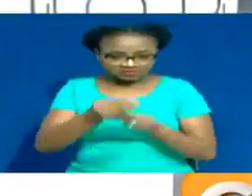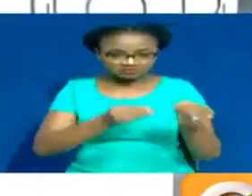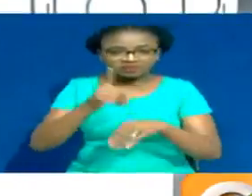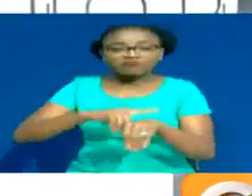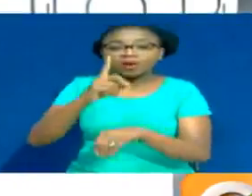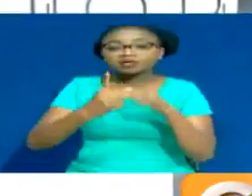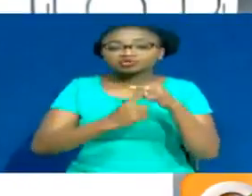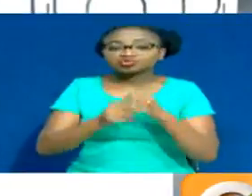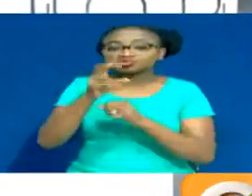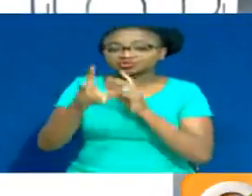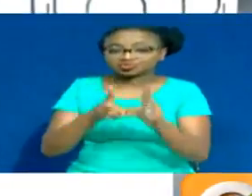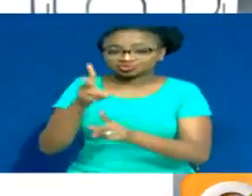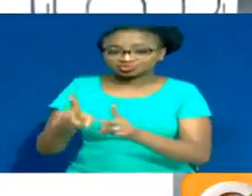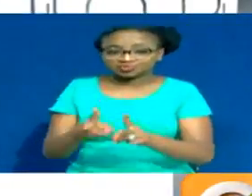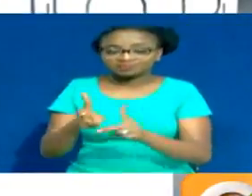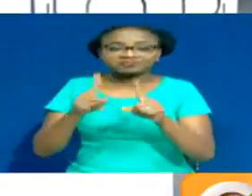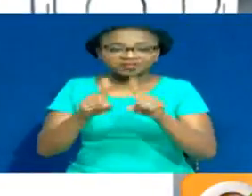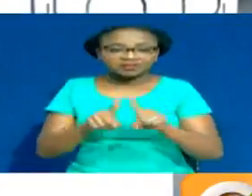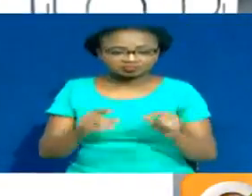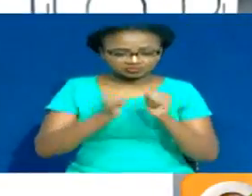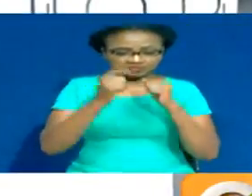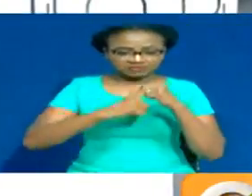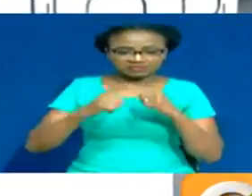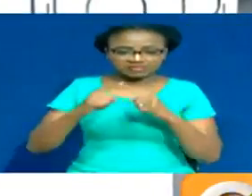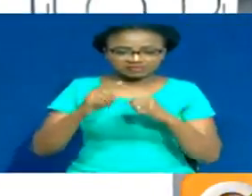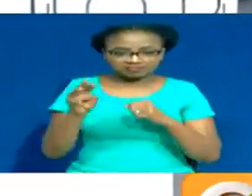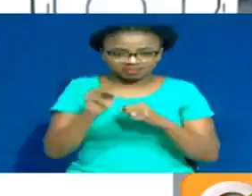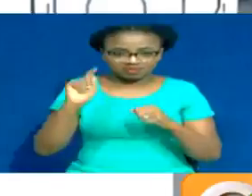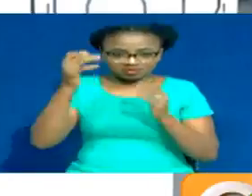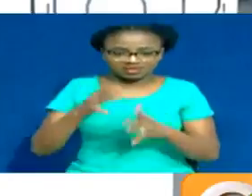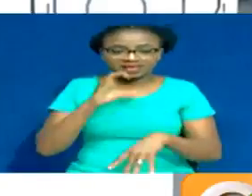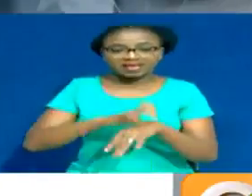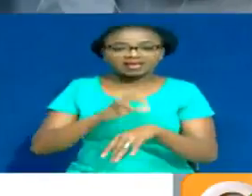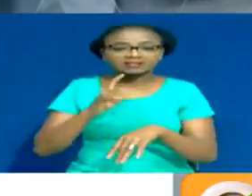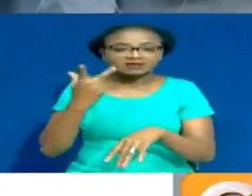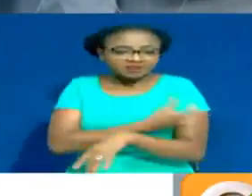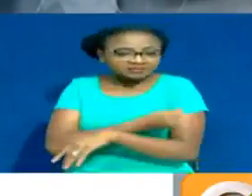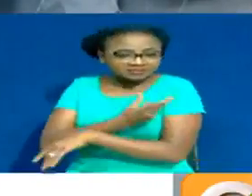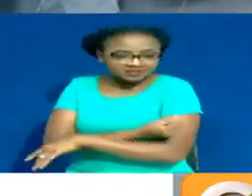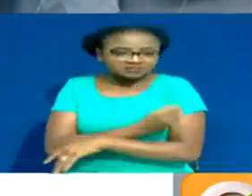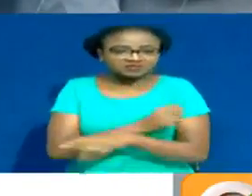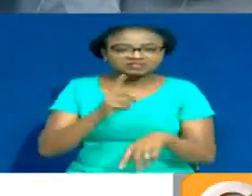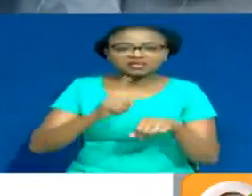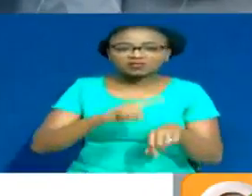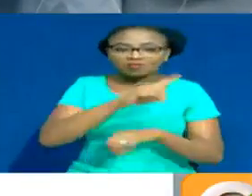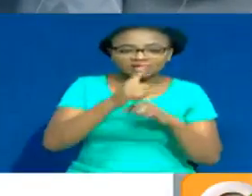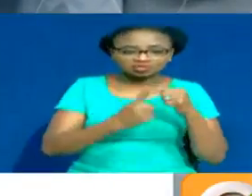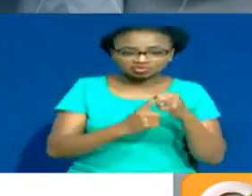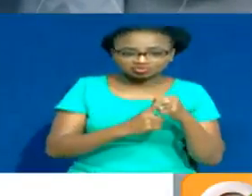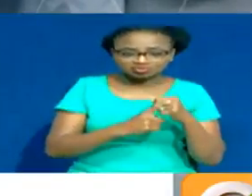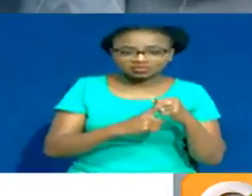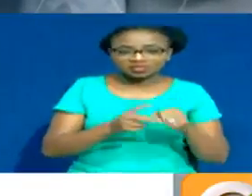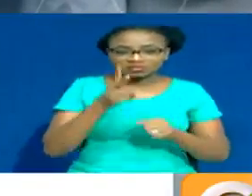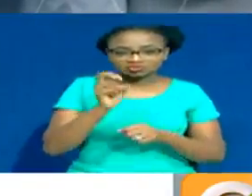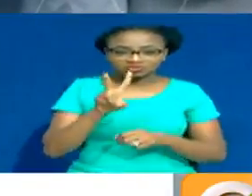June 2022 and over 16 million Kenyans by June 2023, the revised target is to have 10